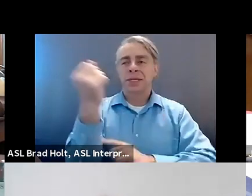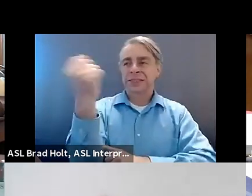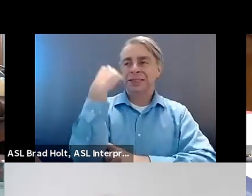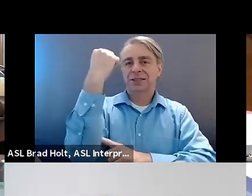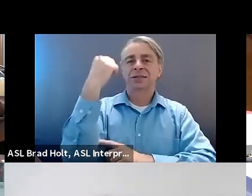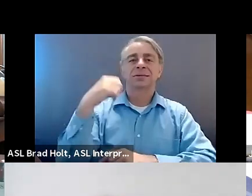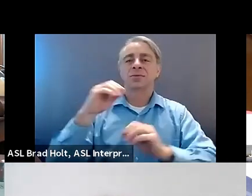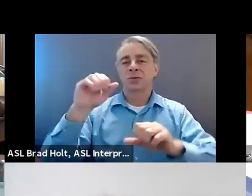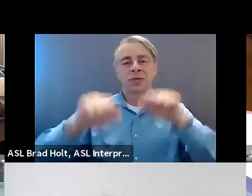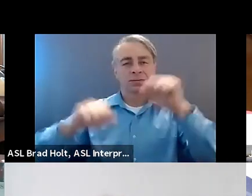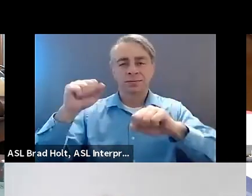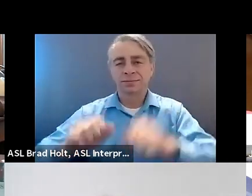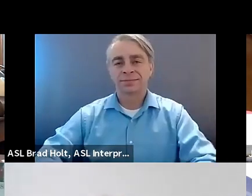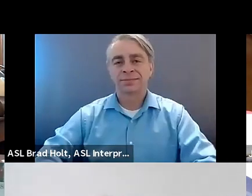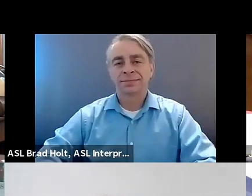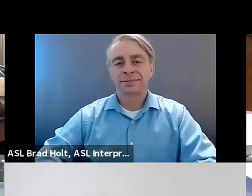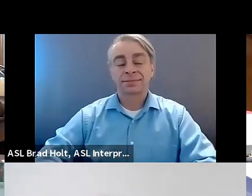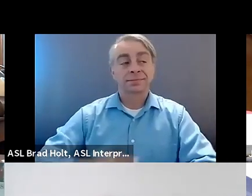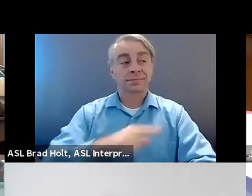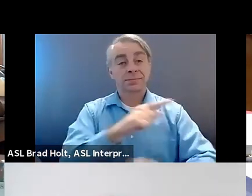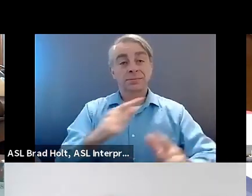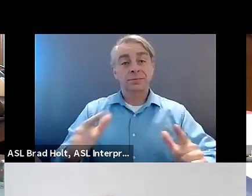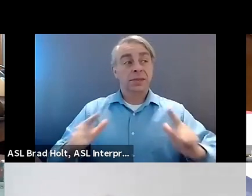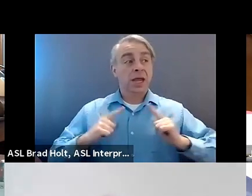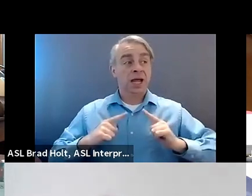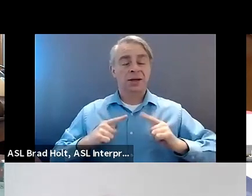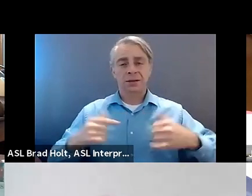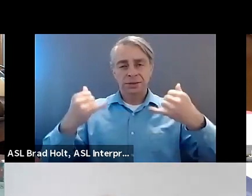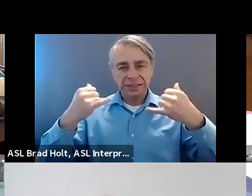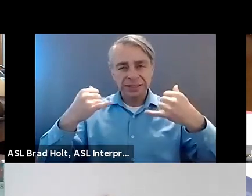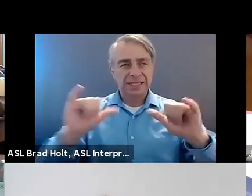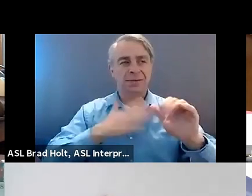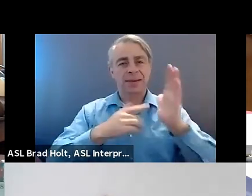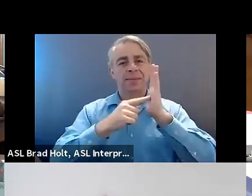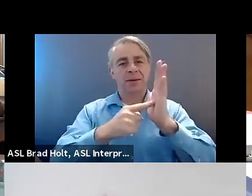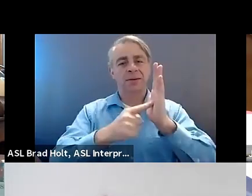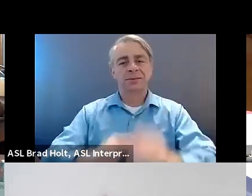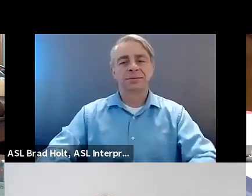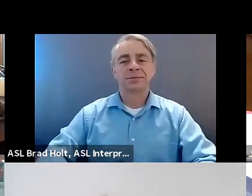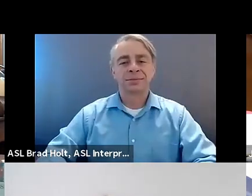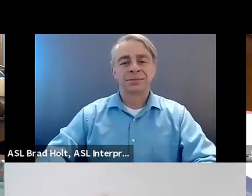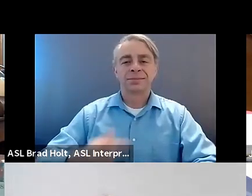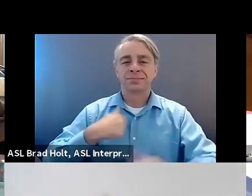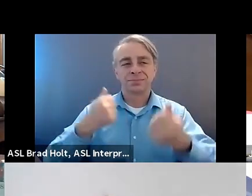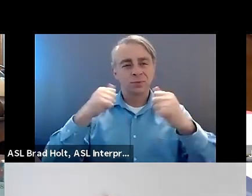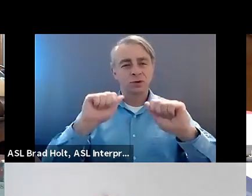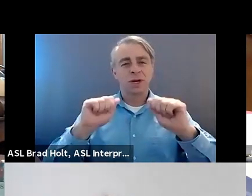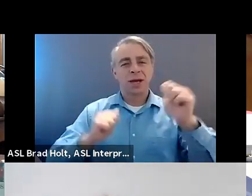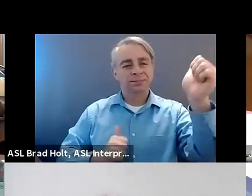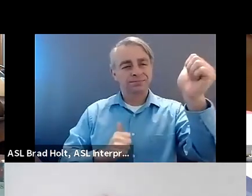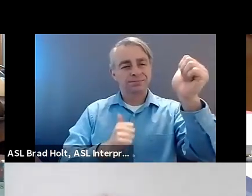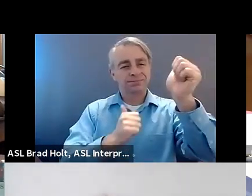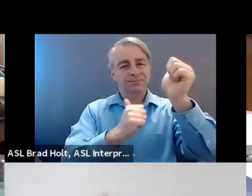in retirement, you are a model for me. I'm still trying to become the scholar and human